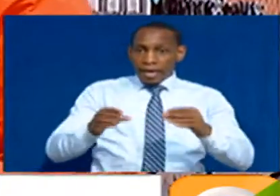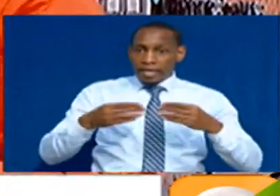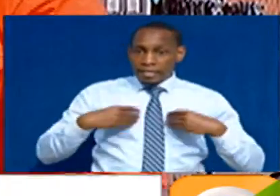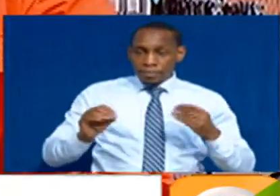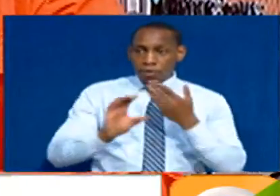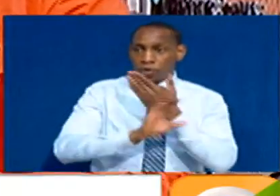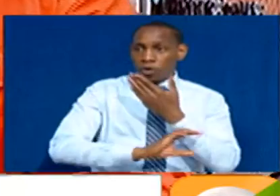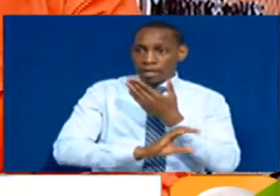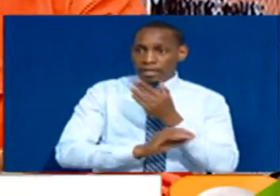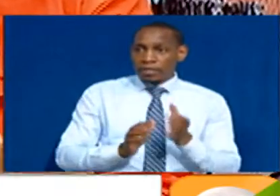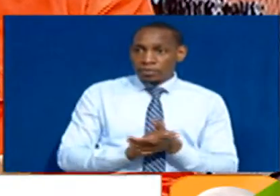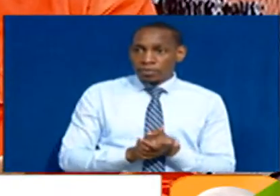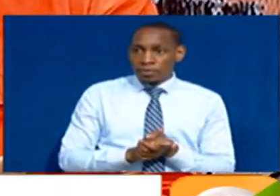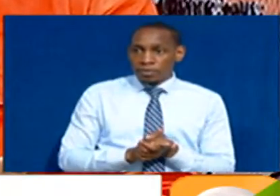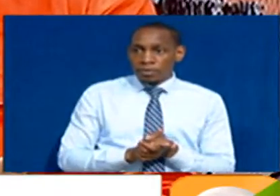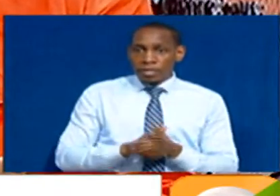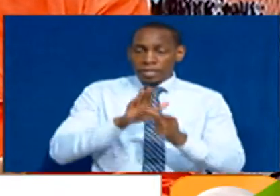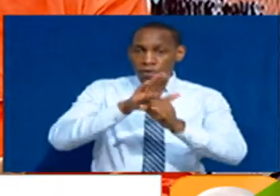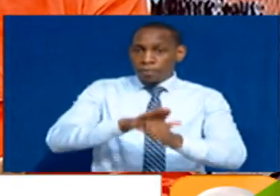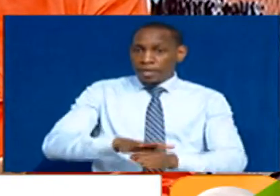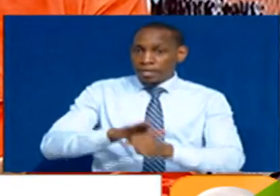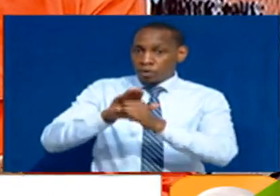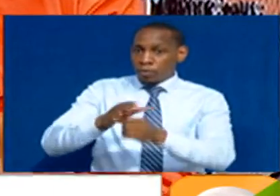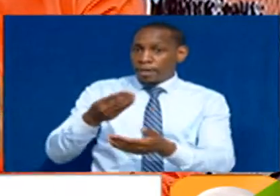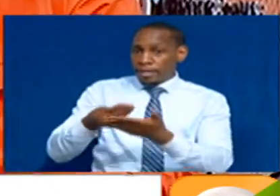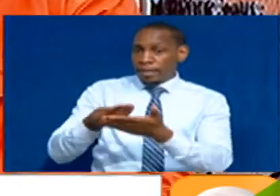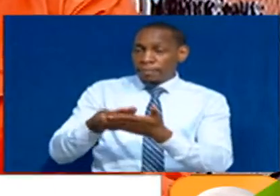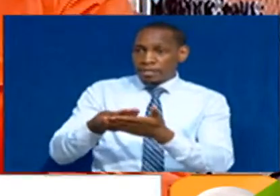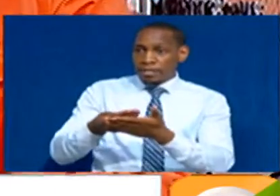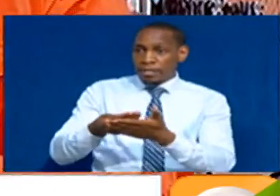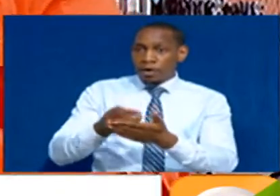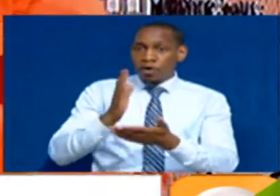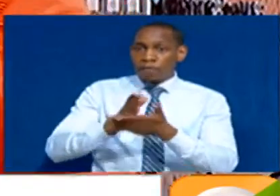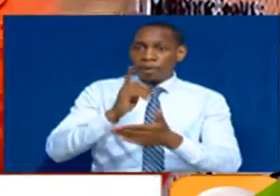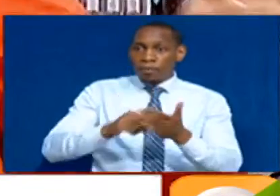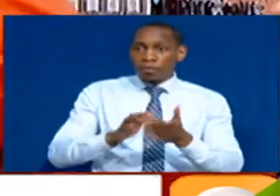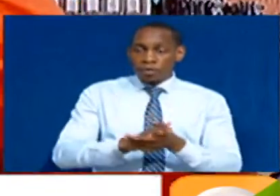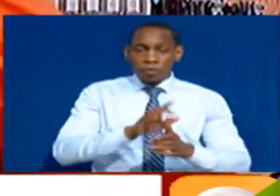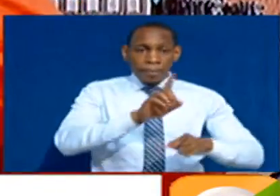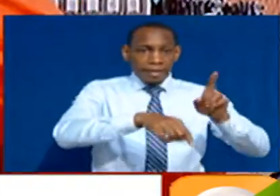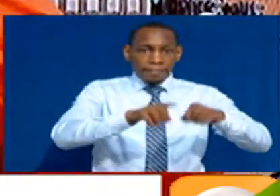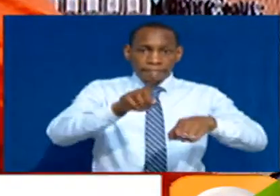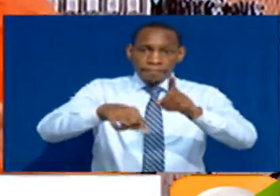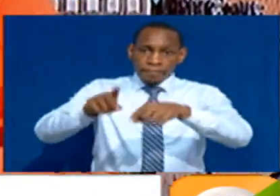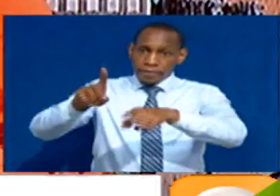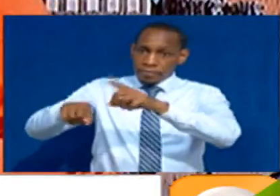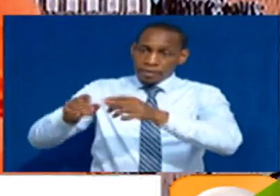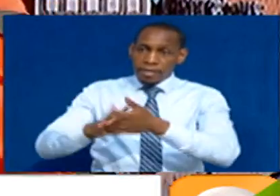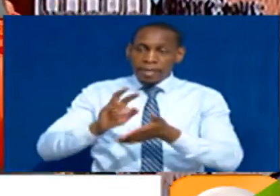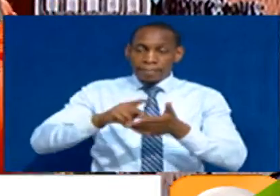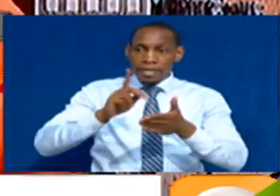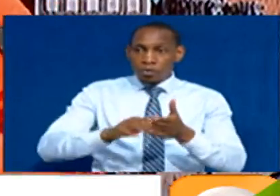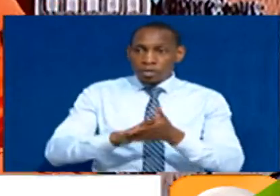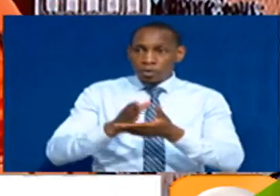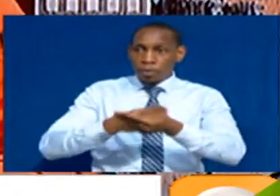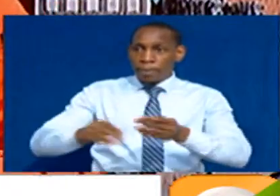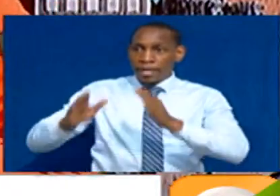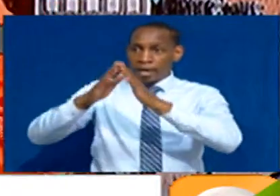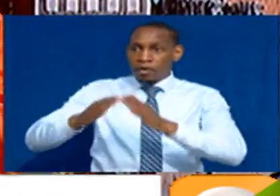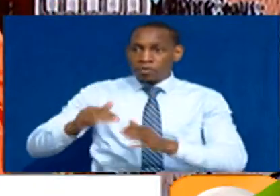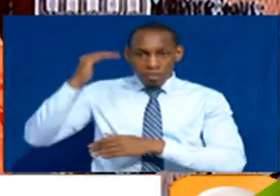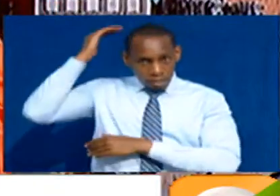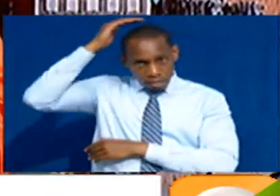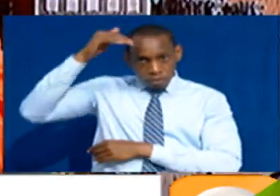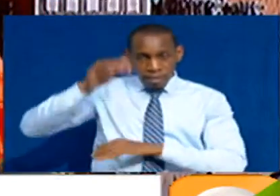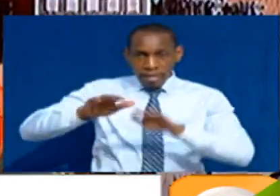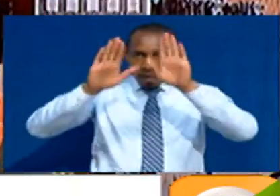a country to make or kill you financially. You know, ensure that you diversify. If it means buying an apartment in Dubai,